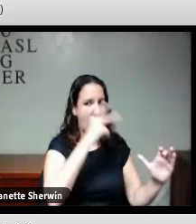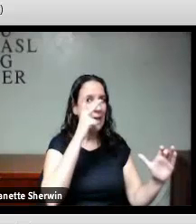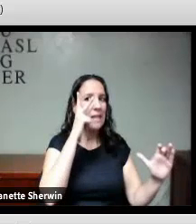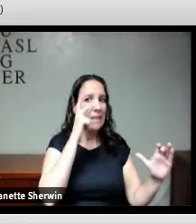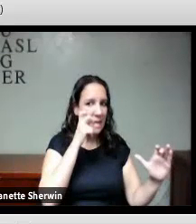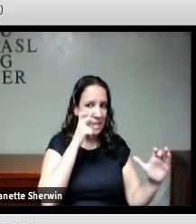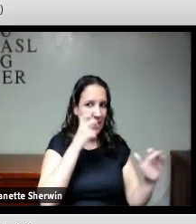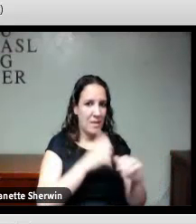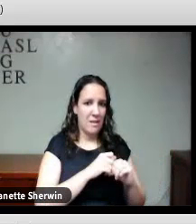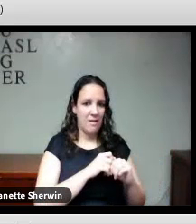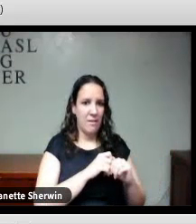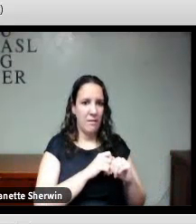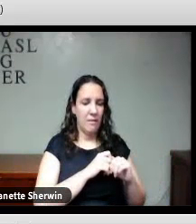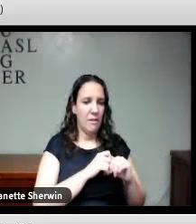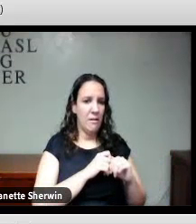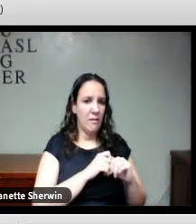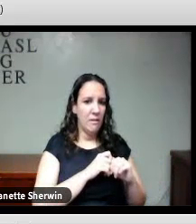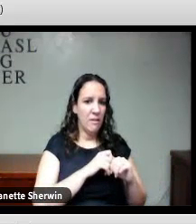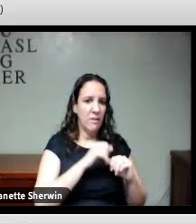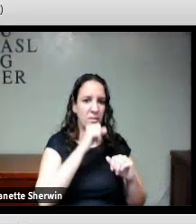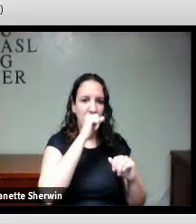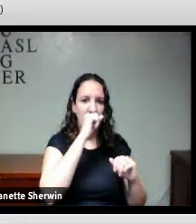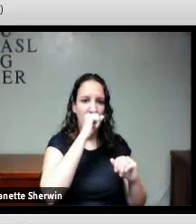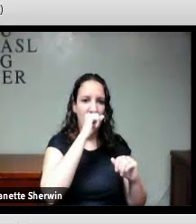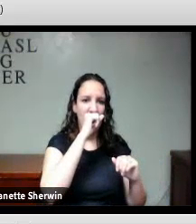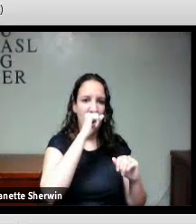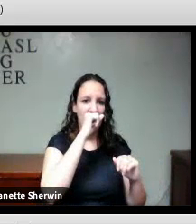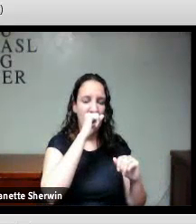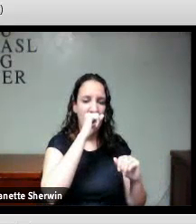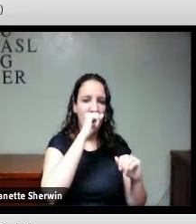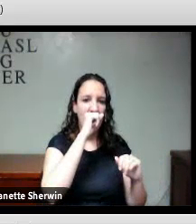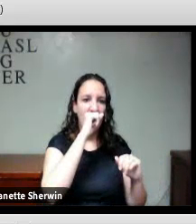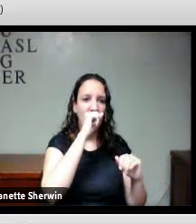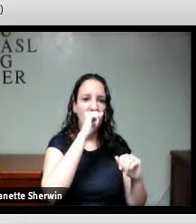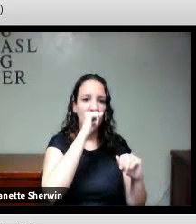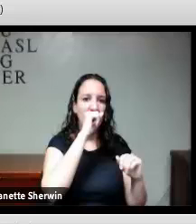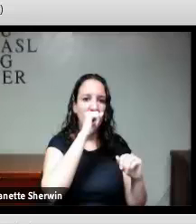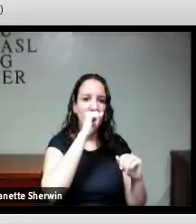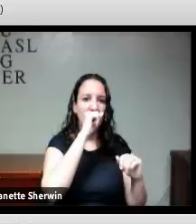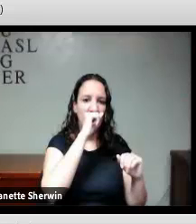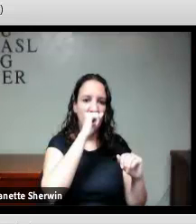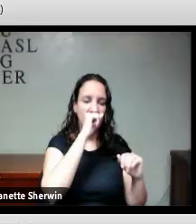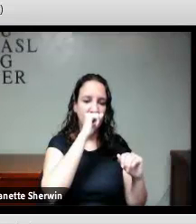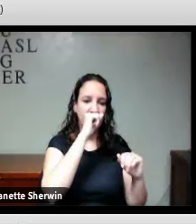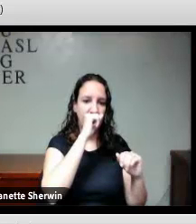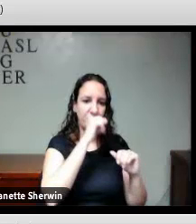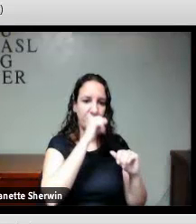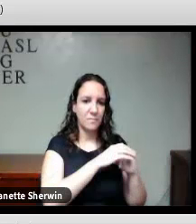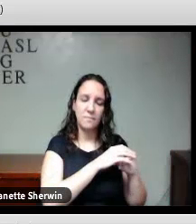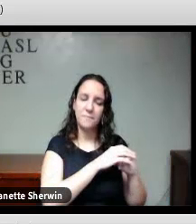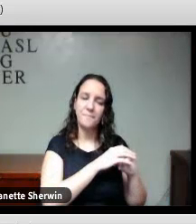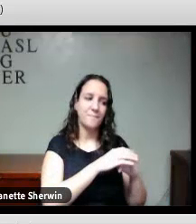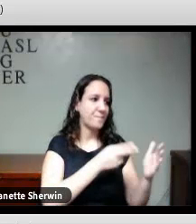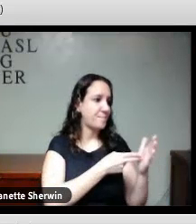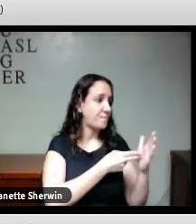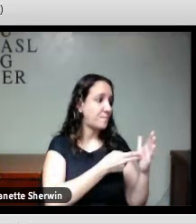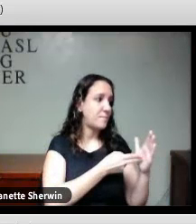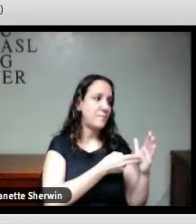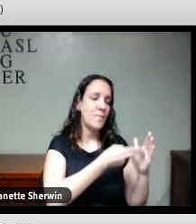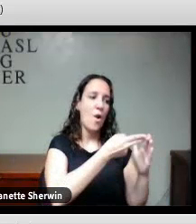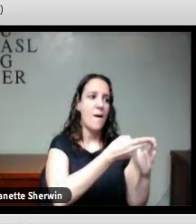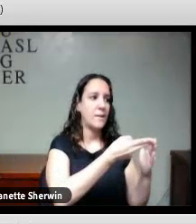is that's a whole workshop in itself, because none of us do it as well as we could. I won't say should,